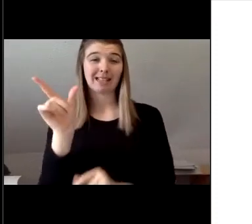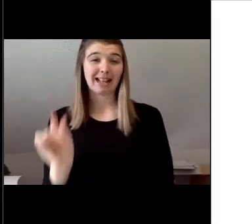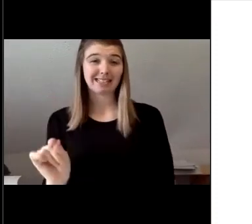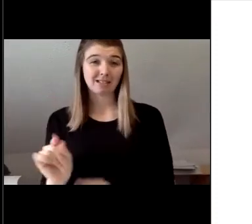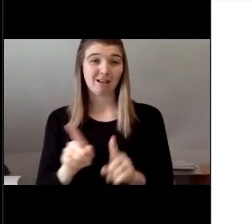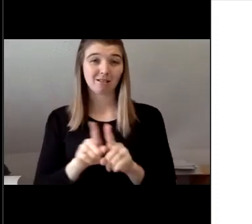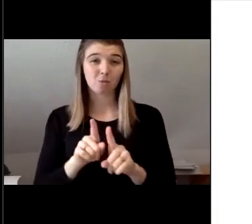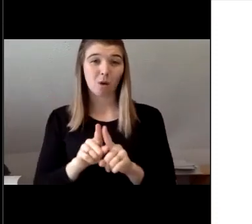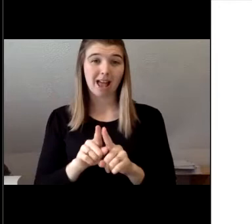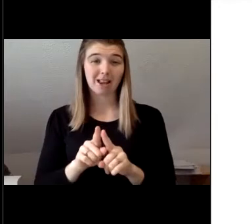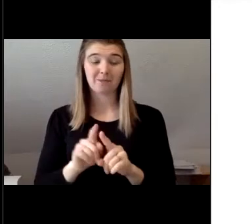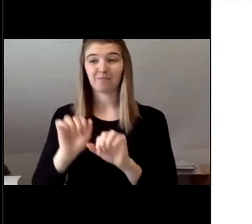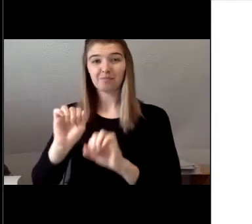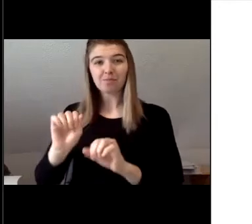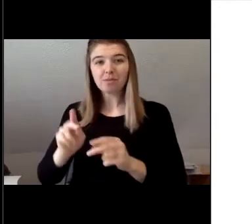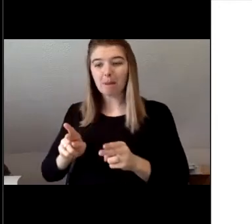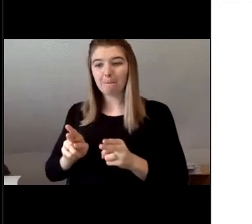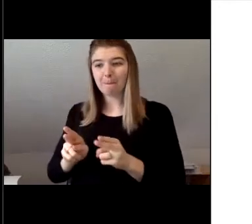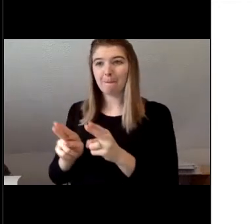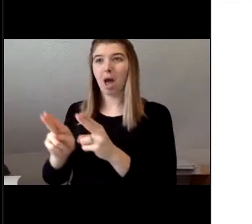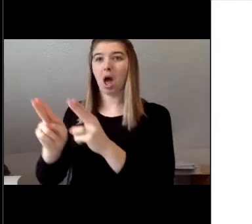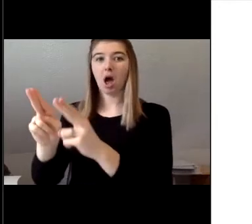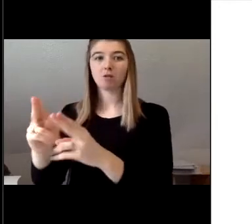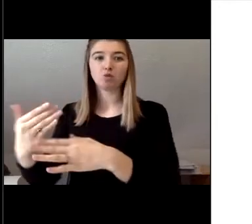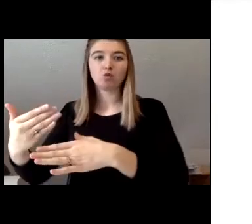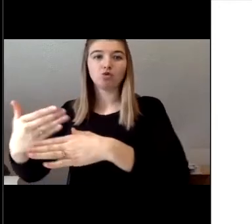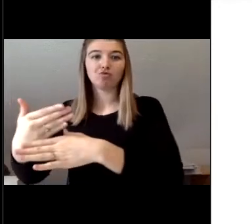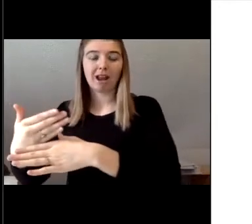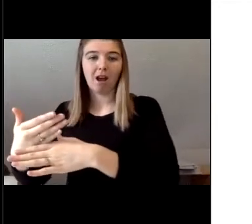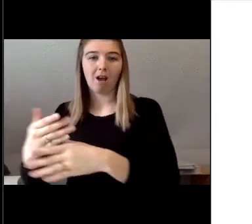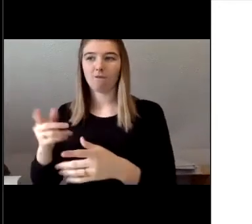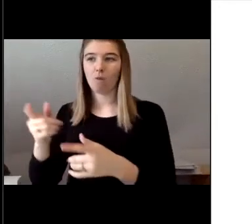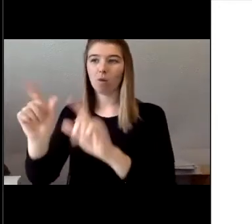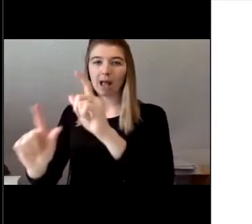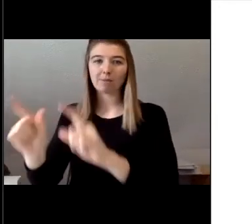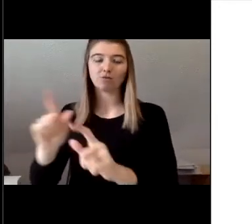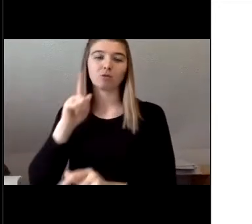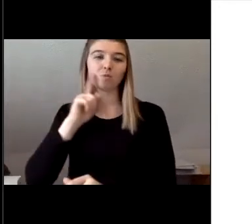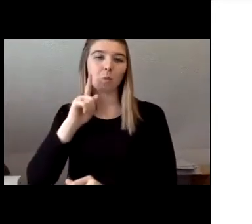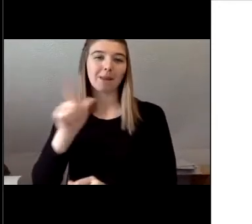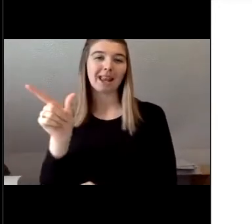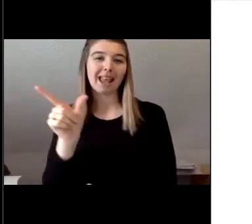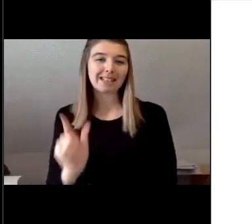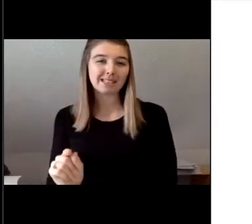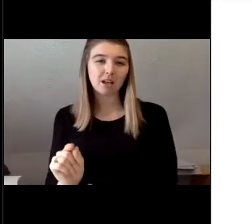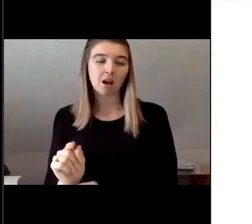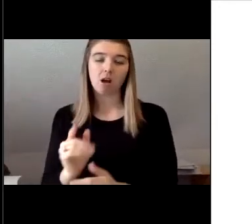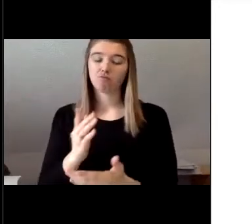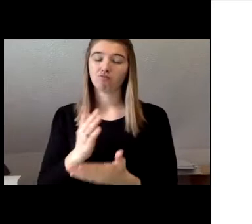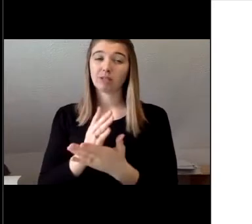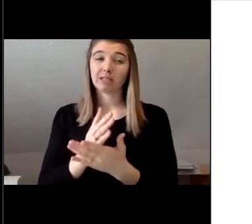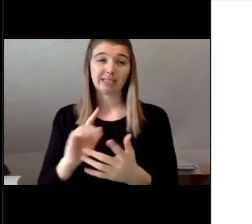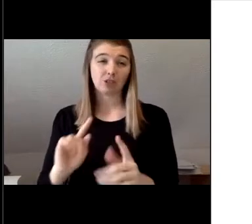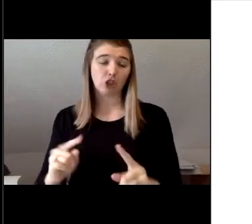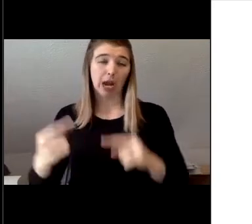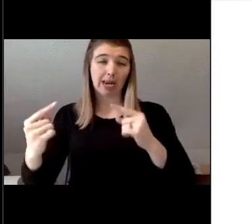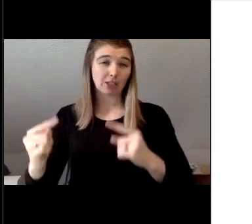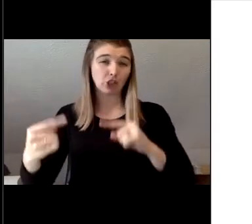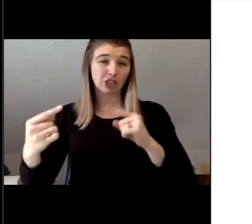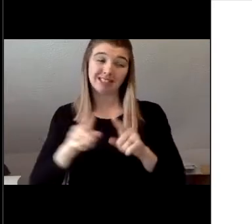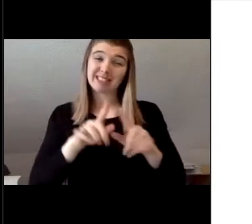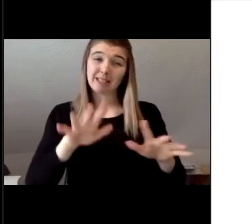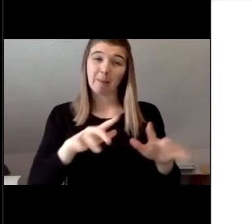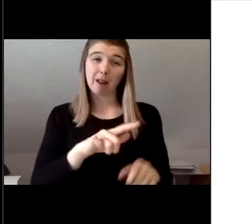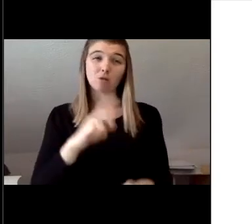The pipeline to a career in chemistry for women in India is similarly challenging as in Nigeria